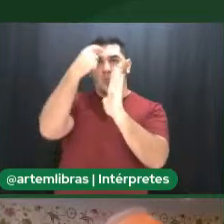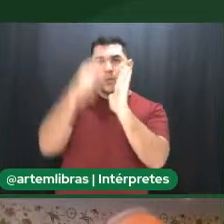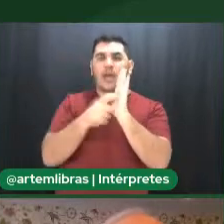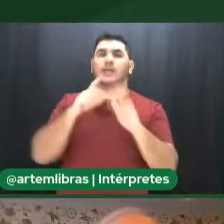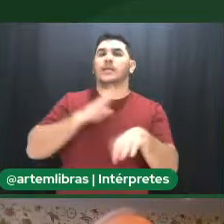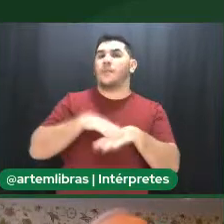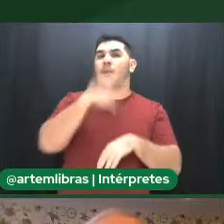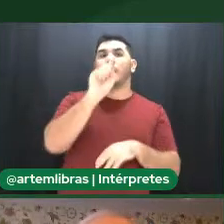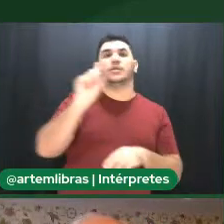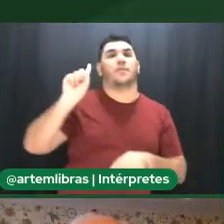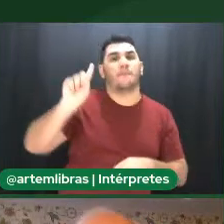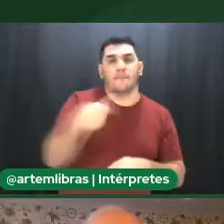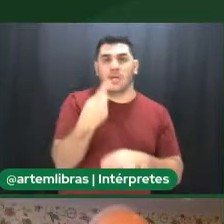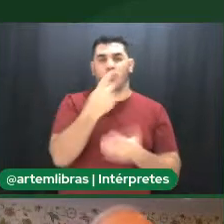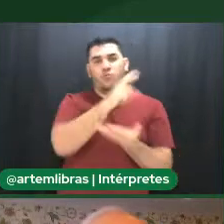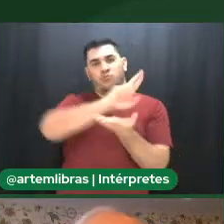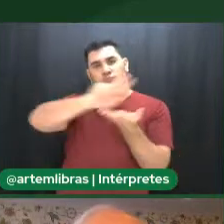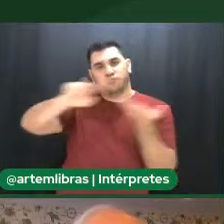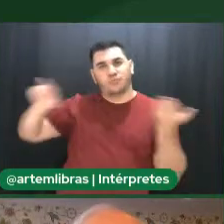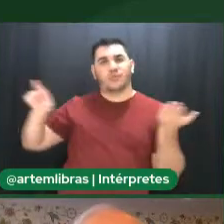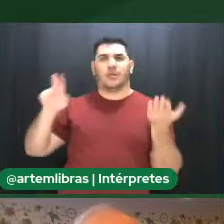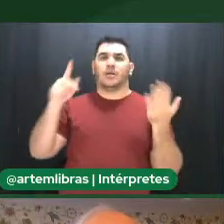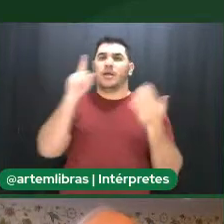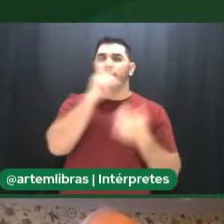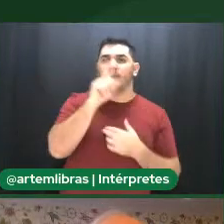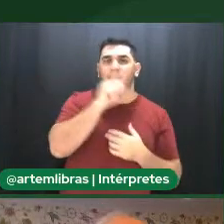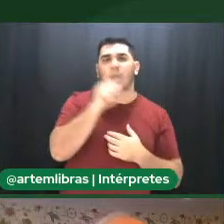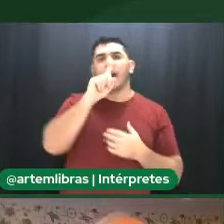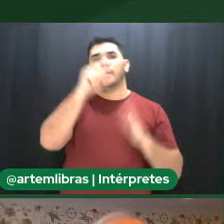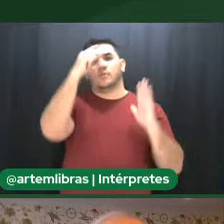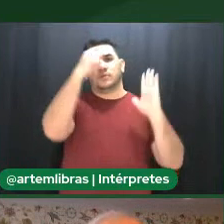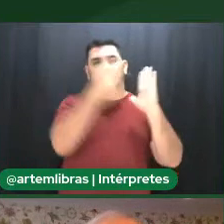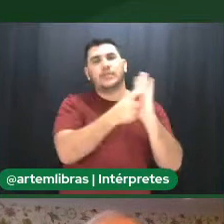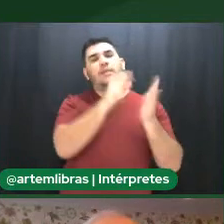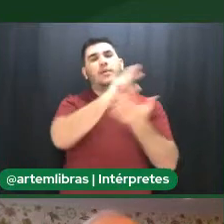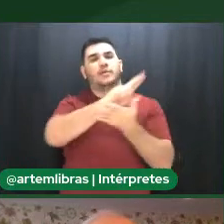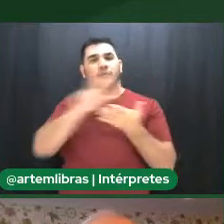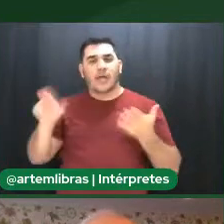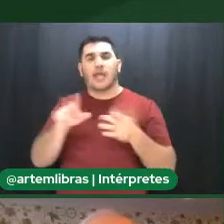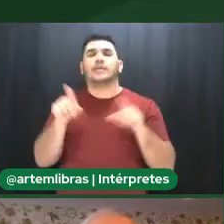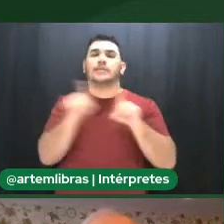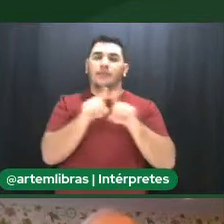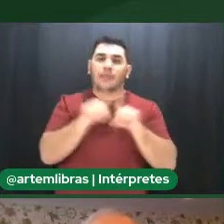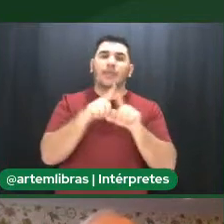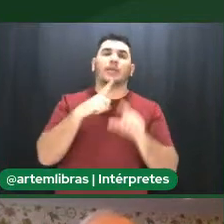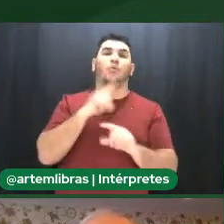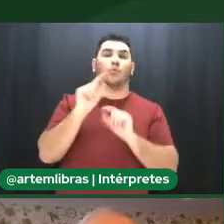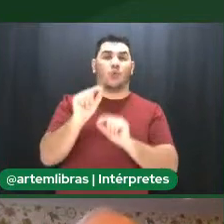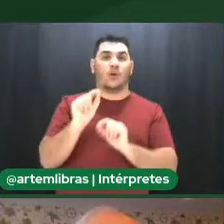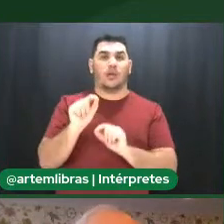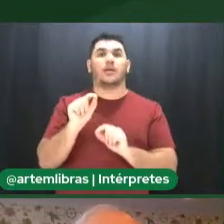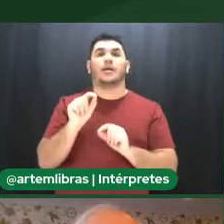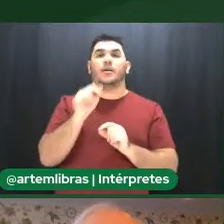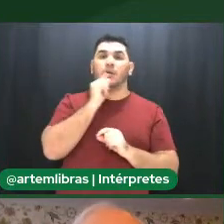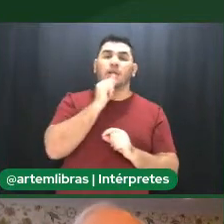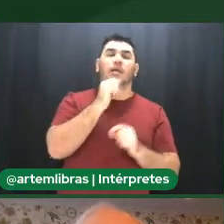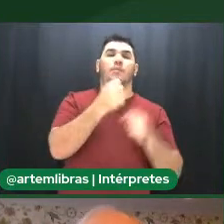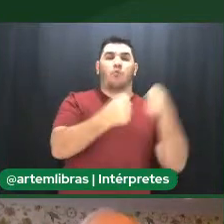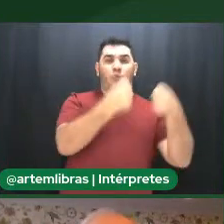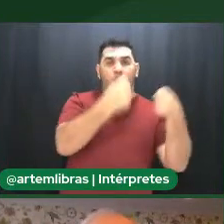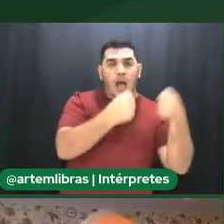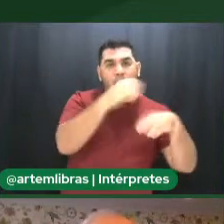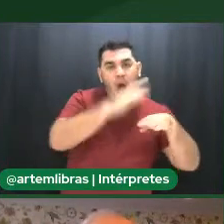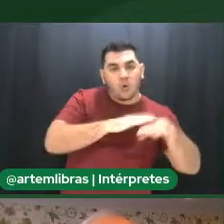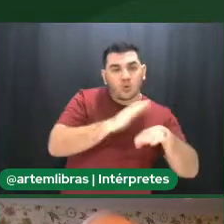and search for self-driving cars or medical devices and find out the kind of problems that